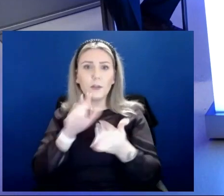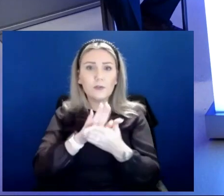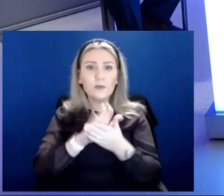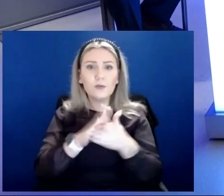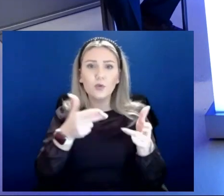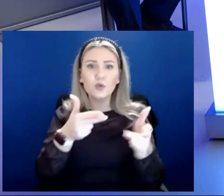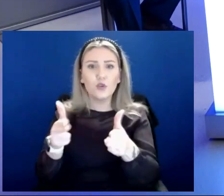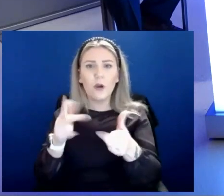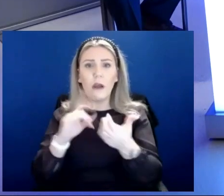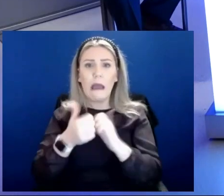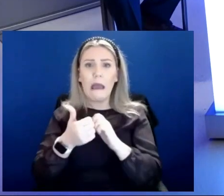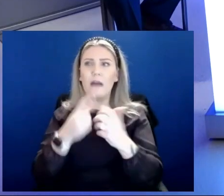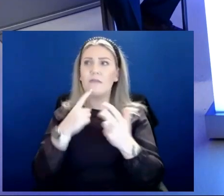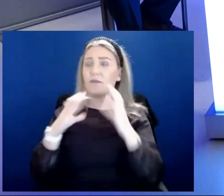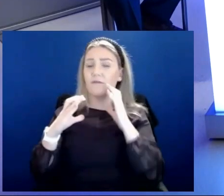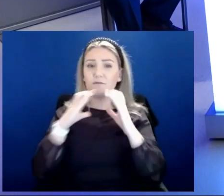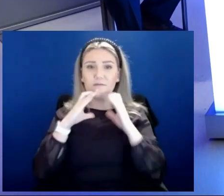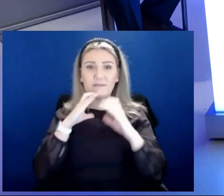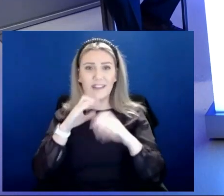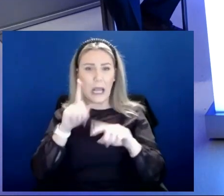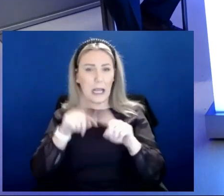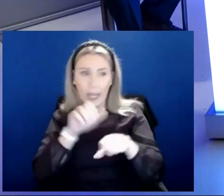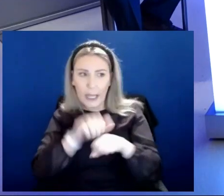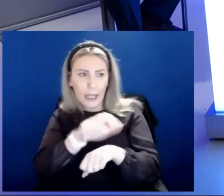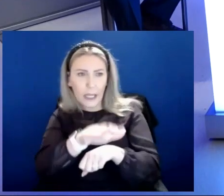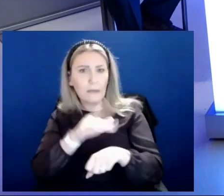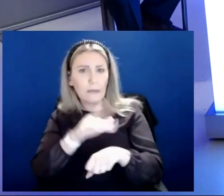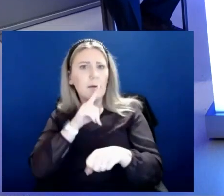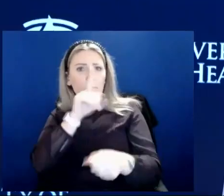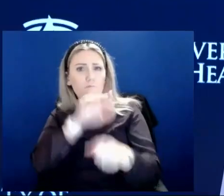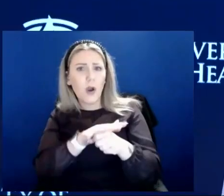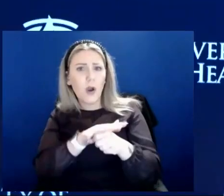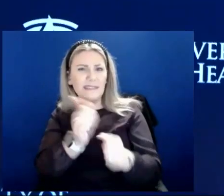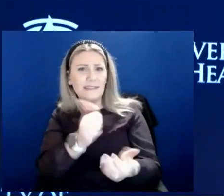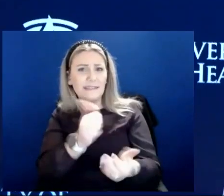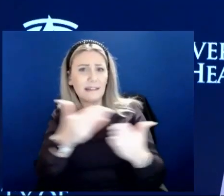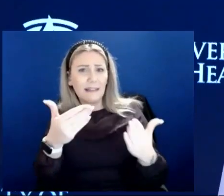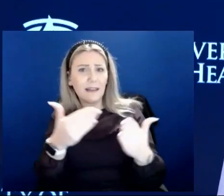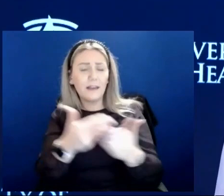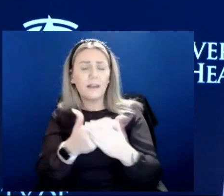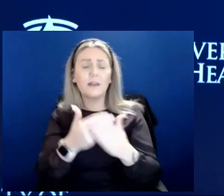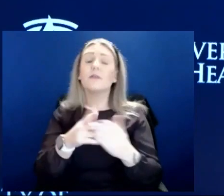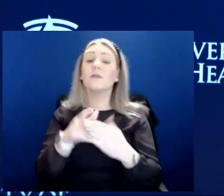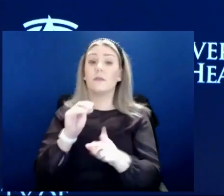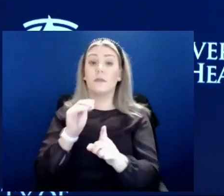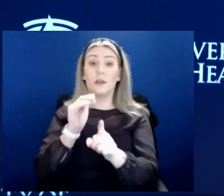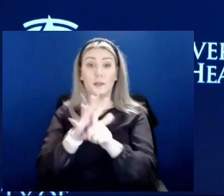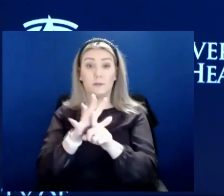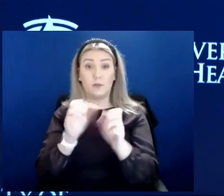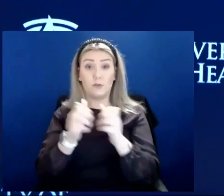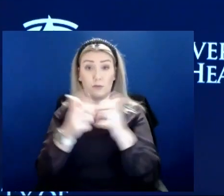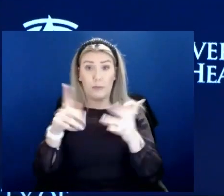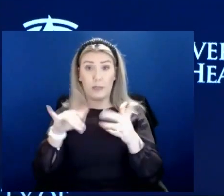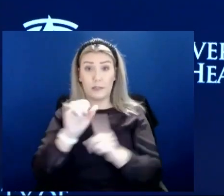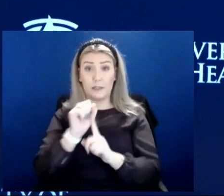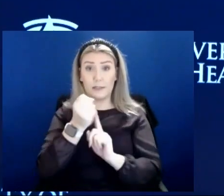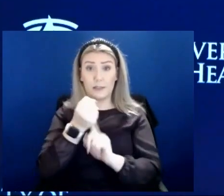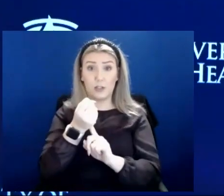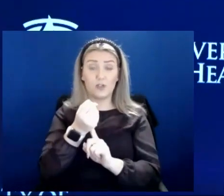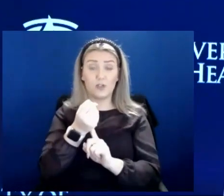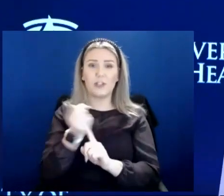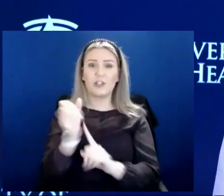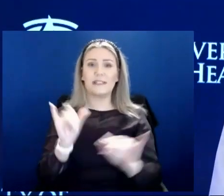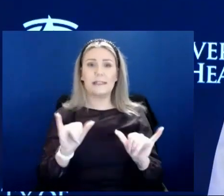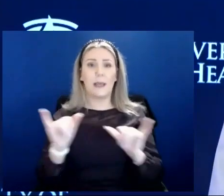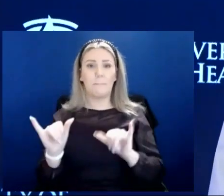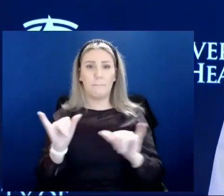how do I send my kid off saying, I can't promise anything? That's really tough to do. And the exposure in many of these situations is the same. The